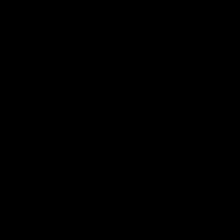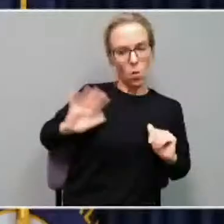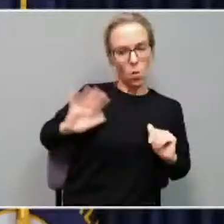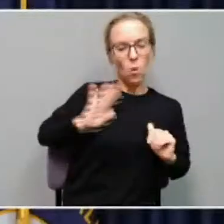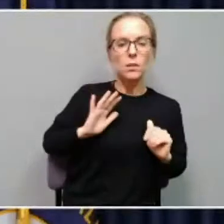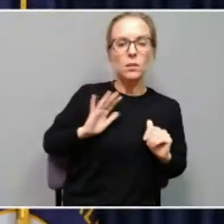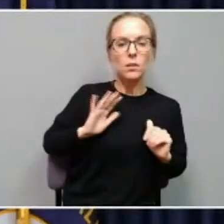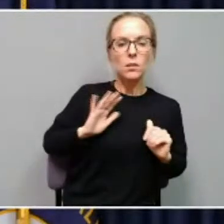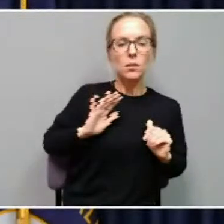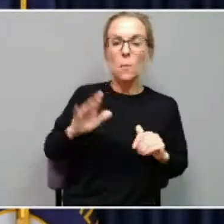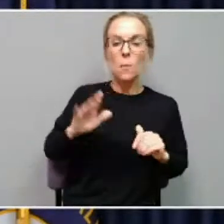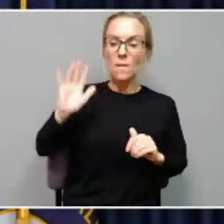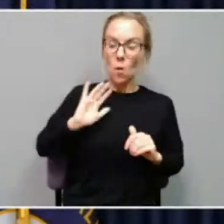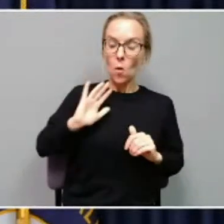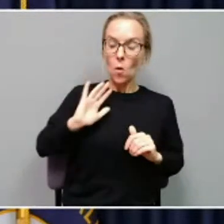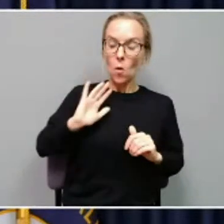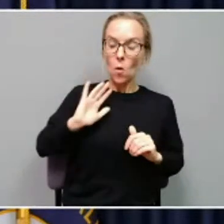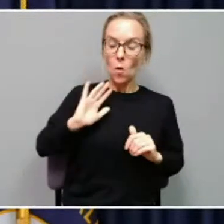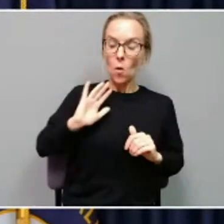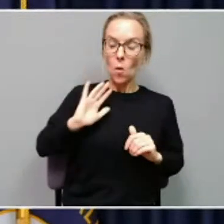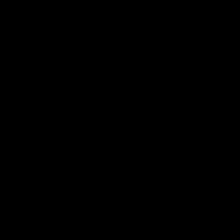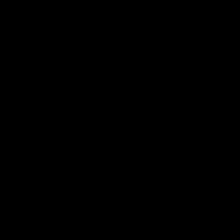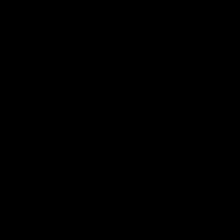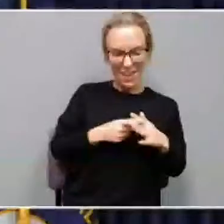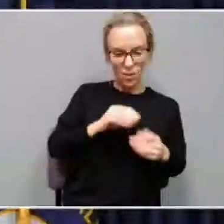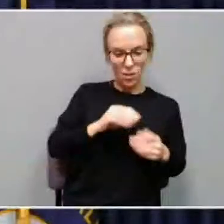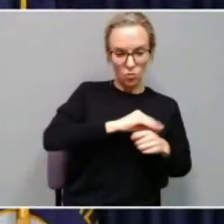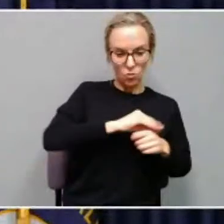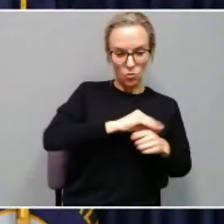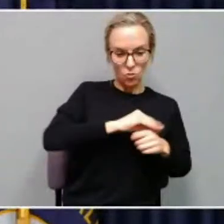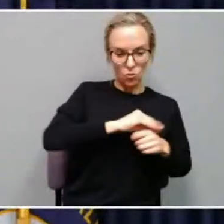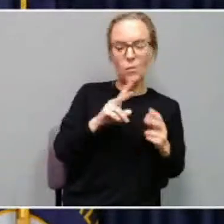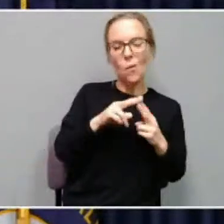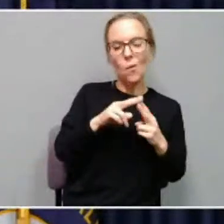where they were with the original strain or the alpha.